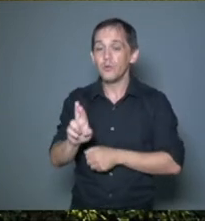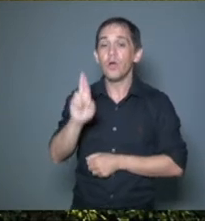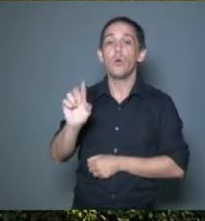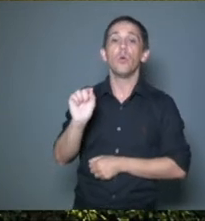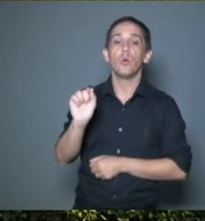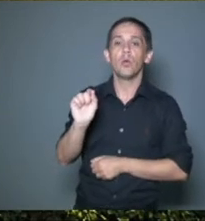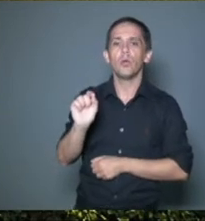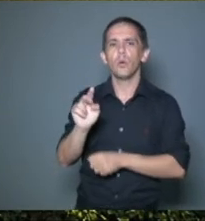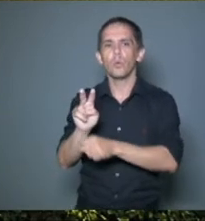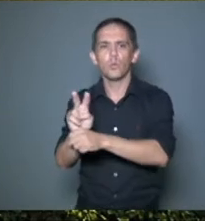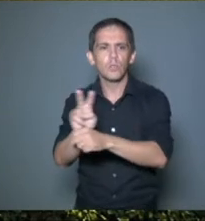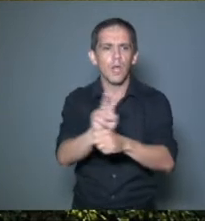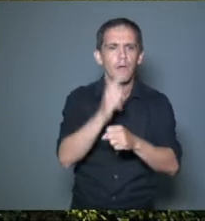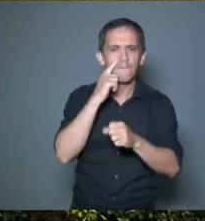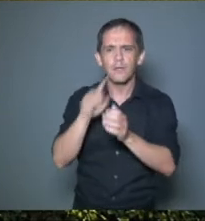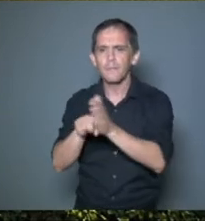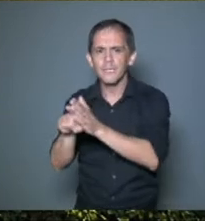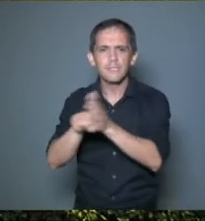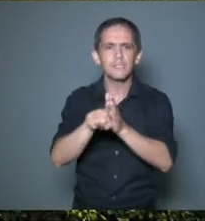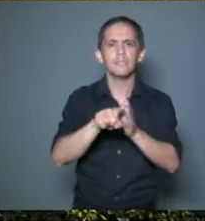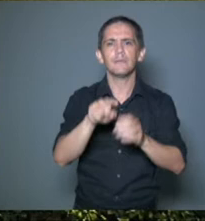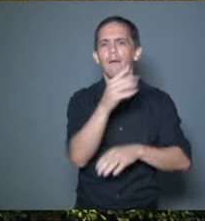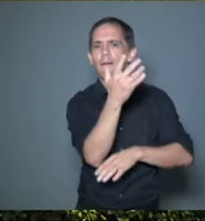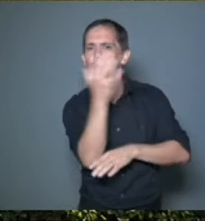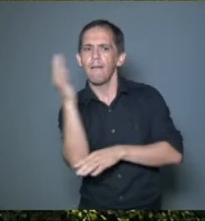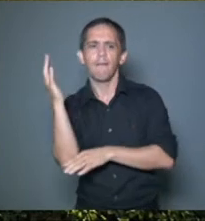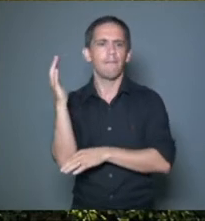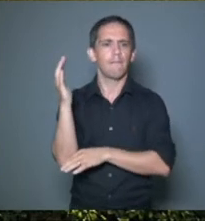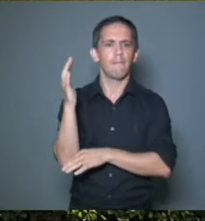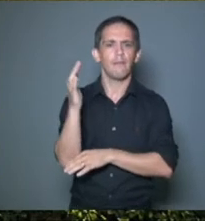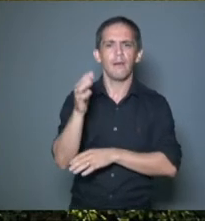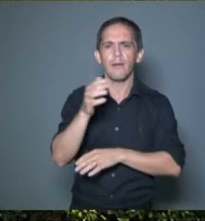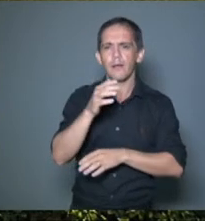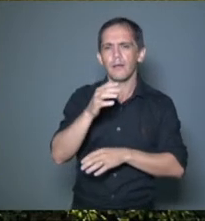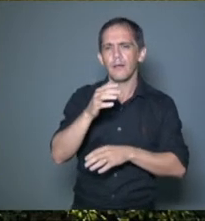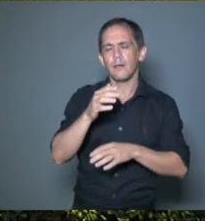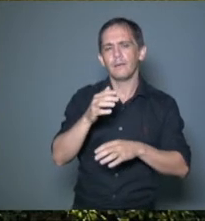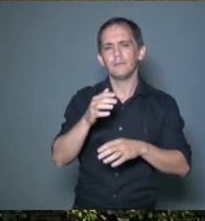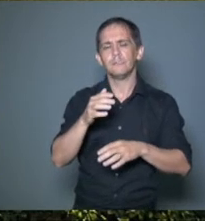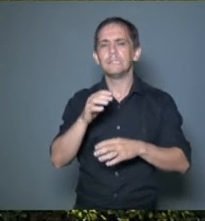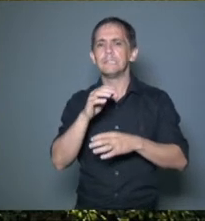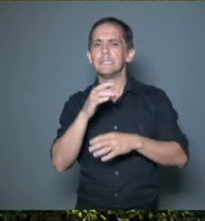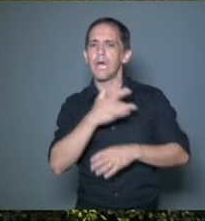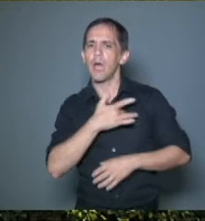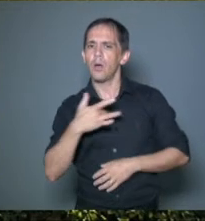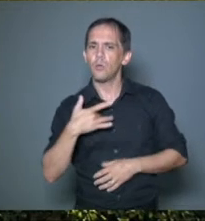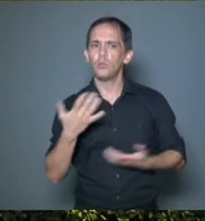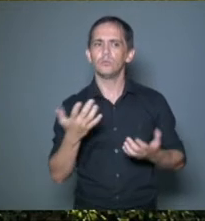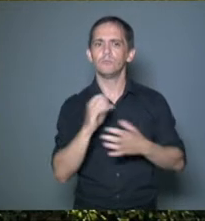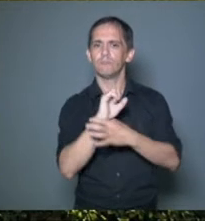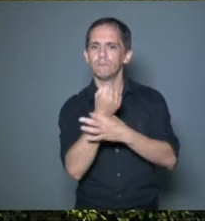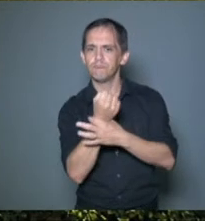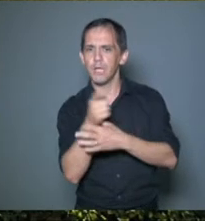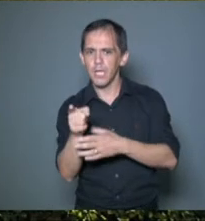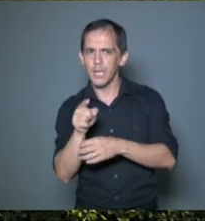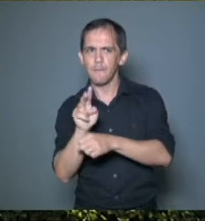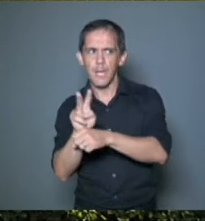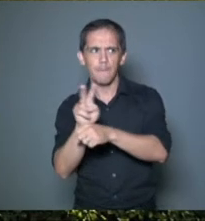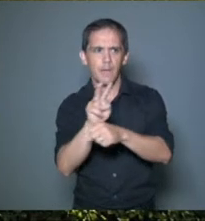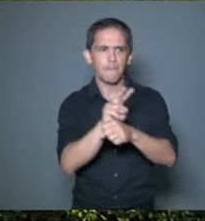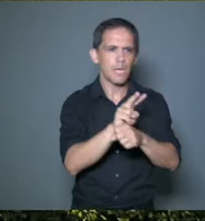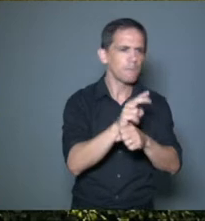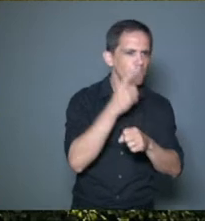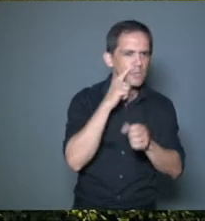sustainability organization in the company that in which you find environmental management, quality management, health and safety